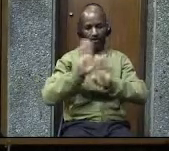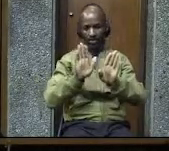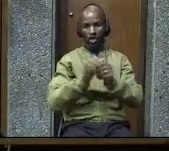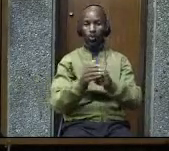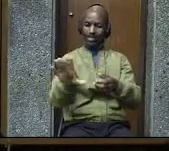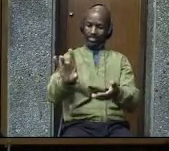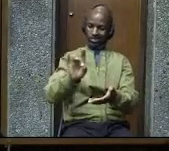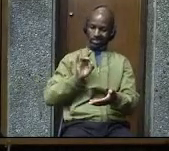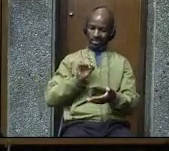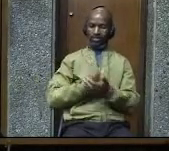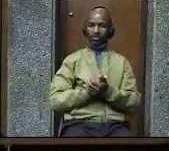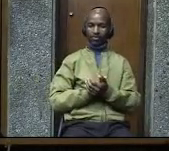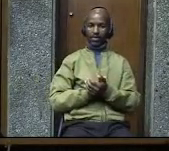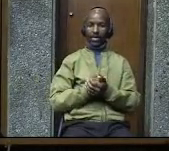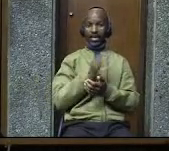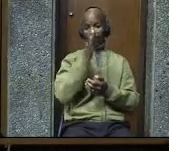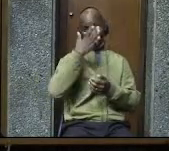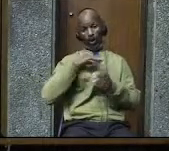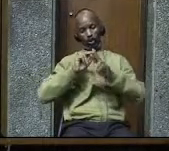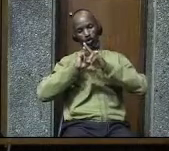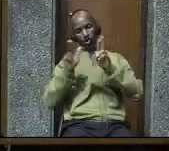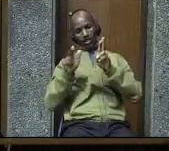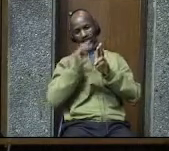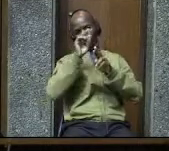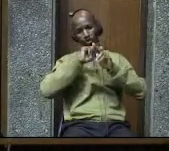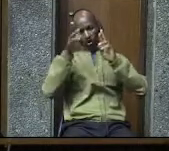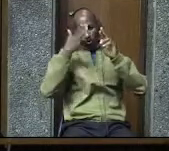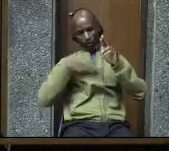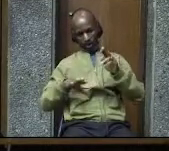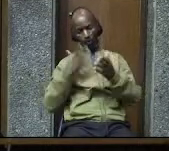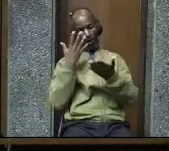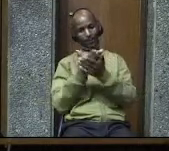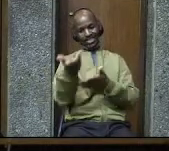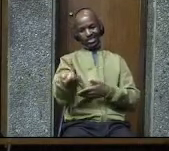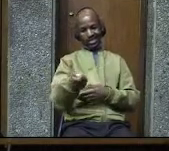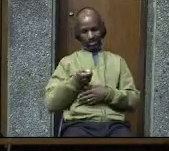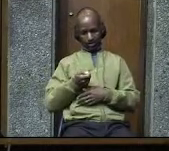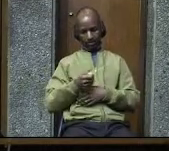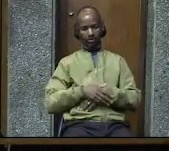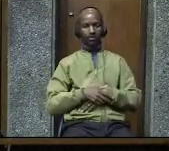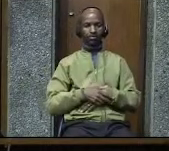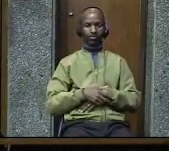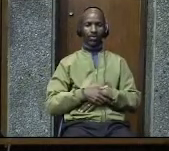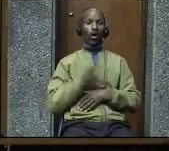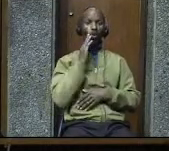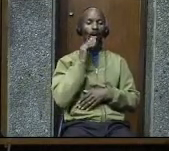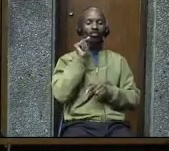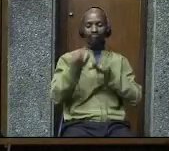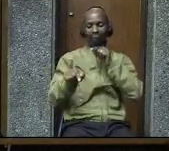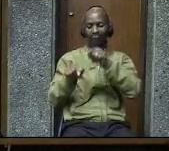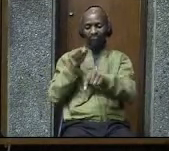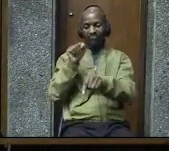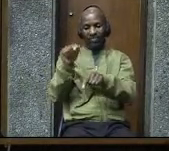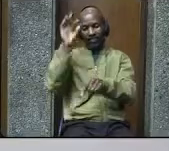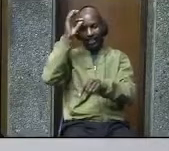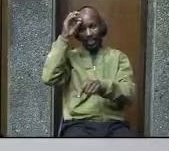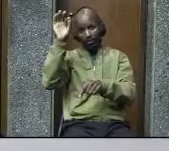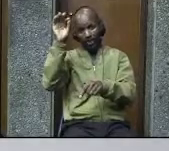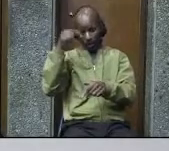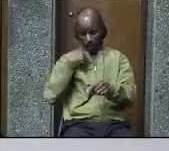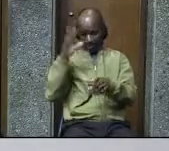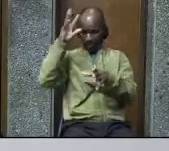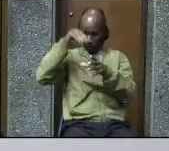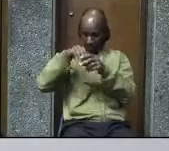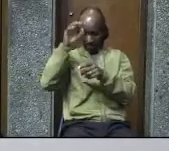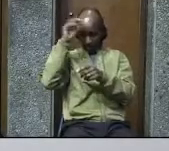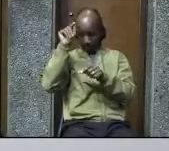take it. Whether we like it, whether we don't like it, we have to take it. When you criticize government, we are part of government,